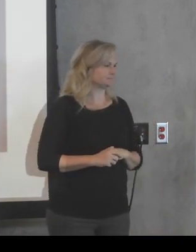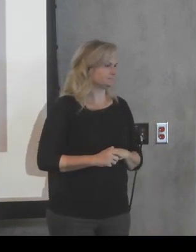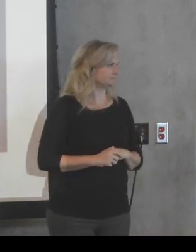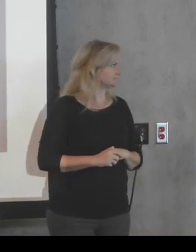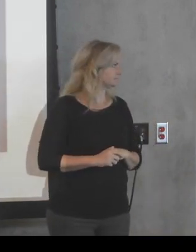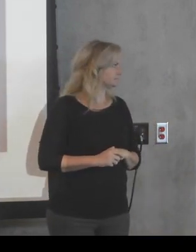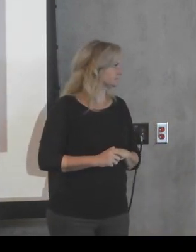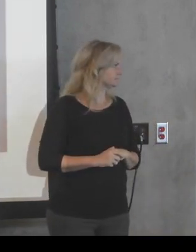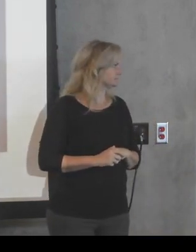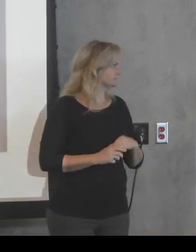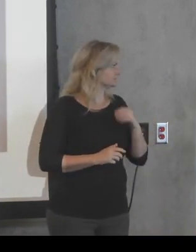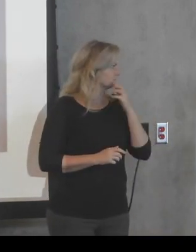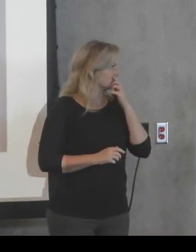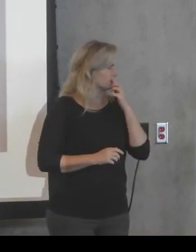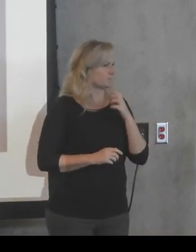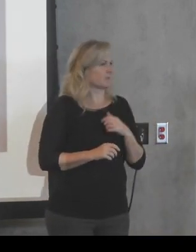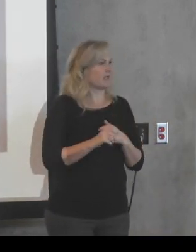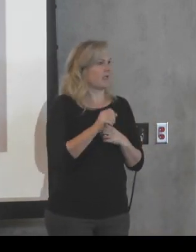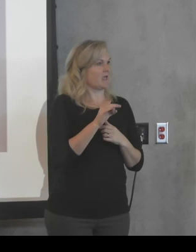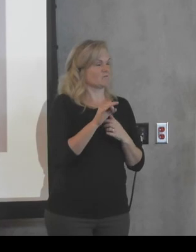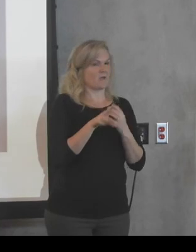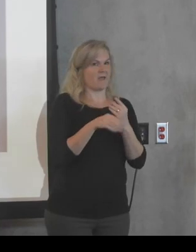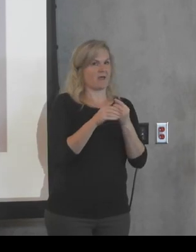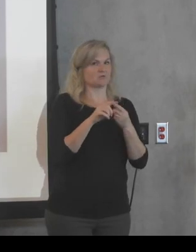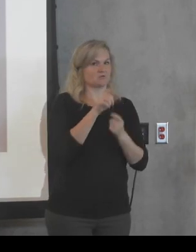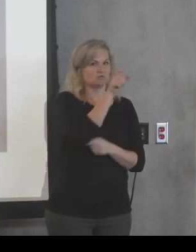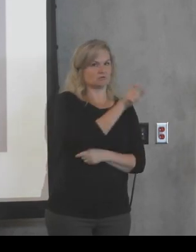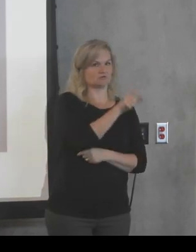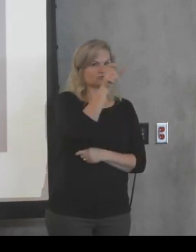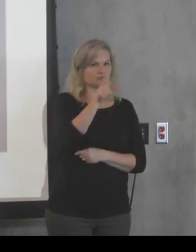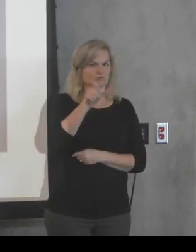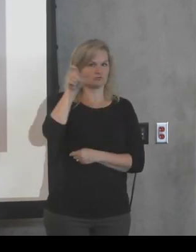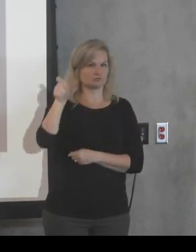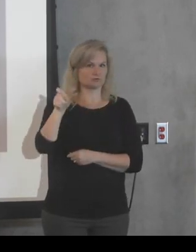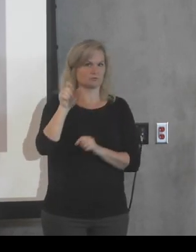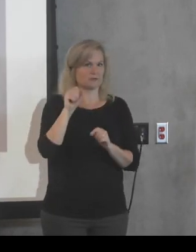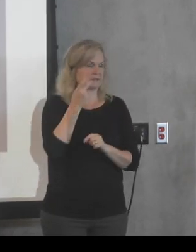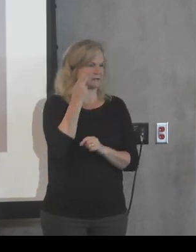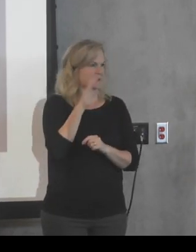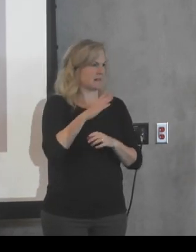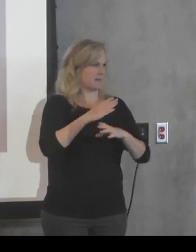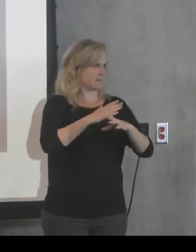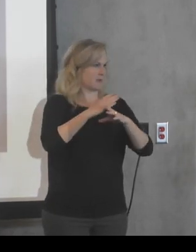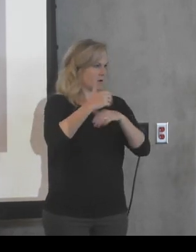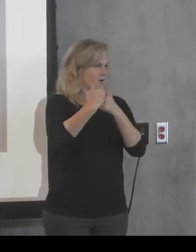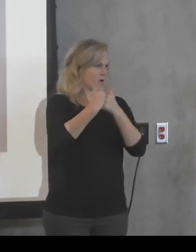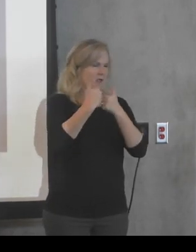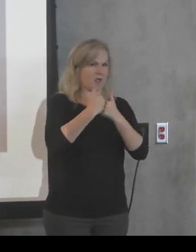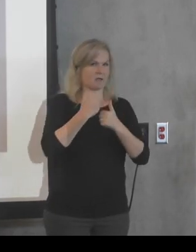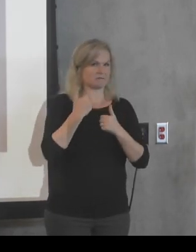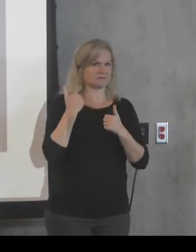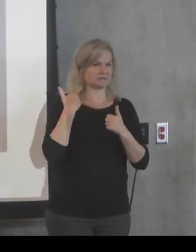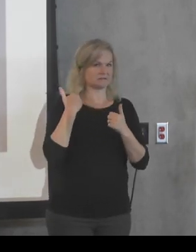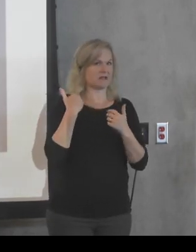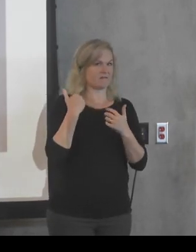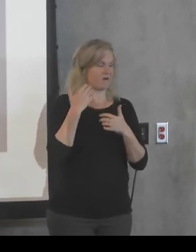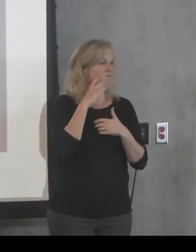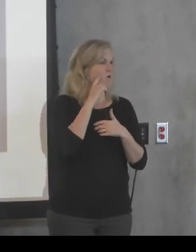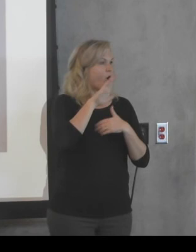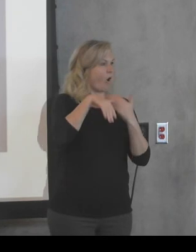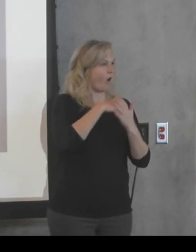So if we put them into our chart, you can see barrier games does give you that bang for your buck, working across